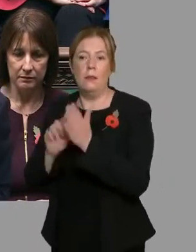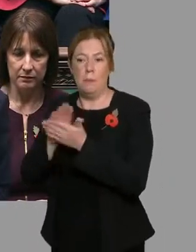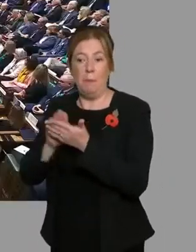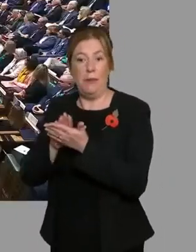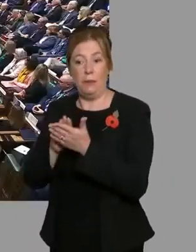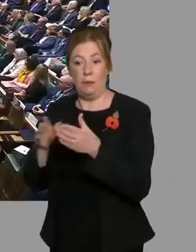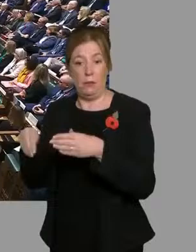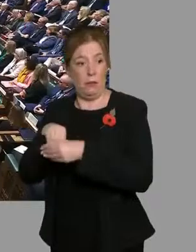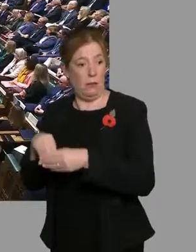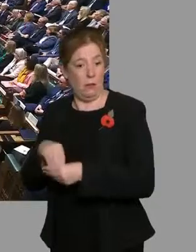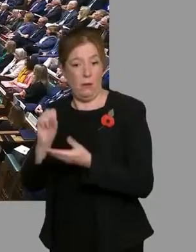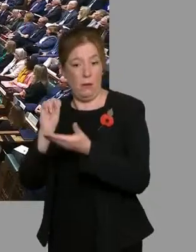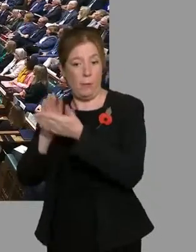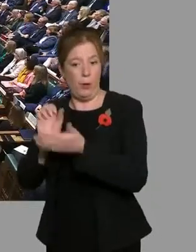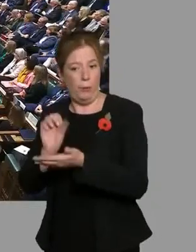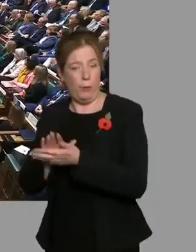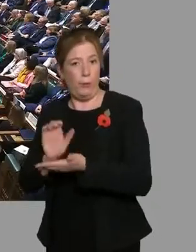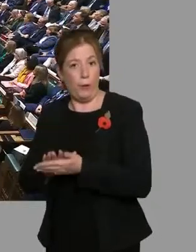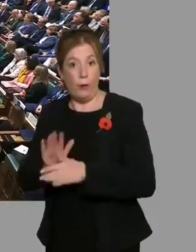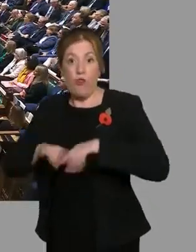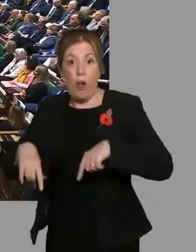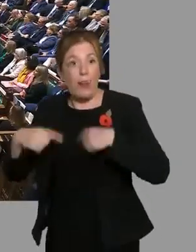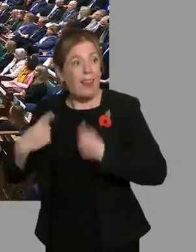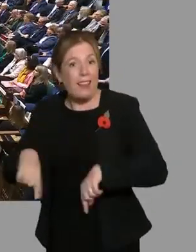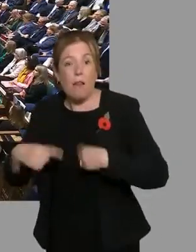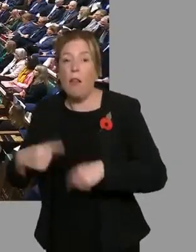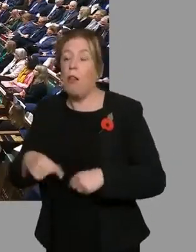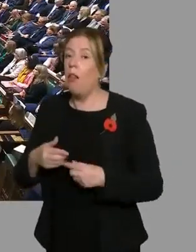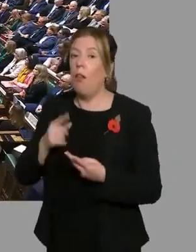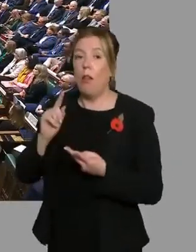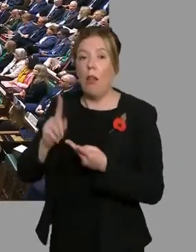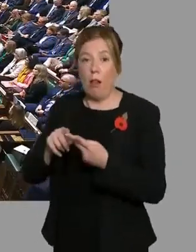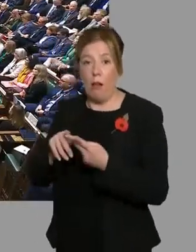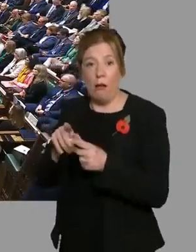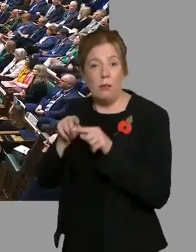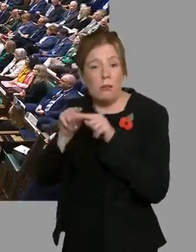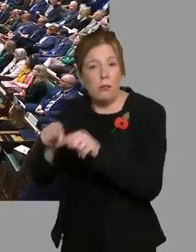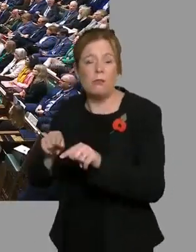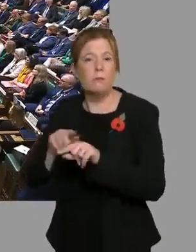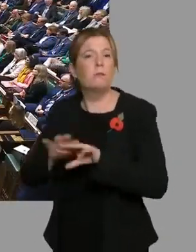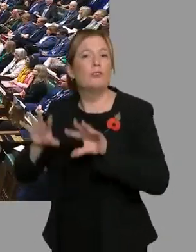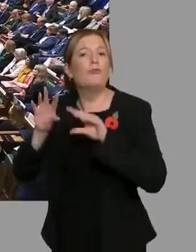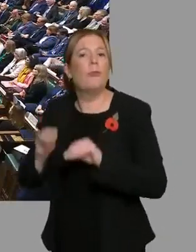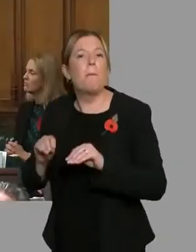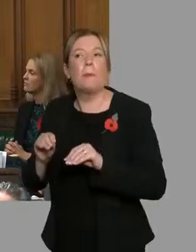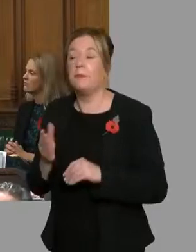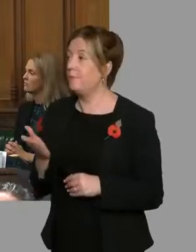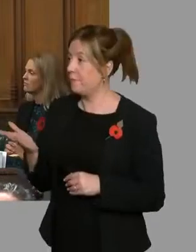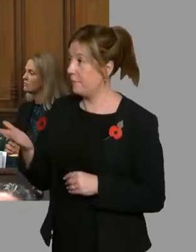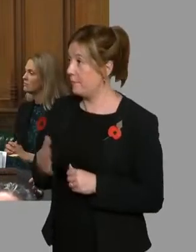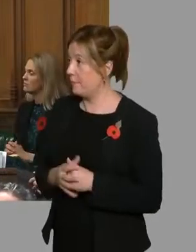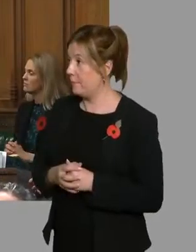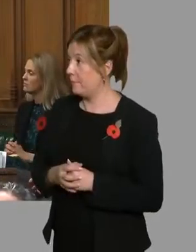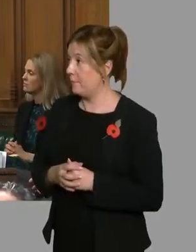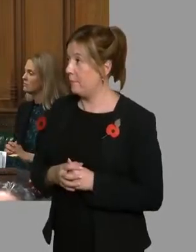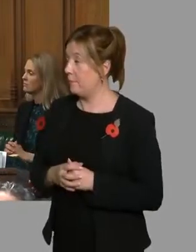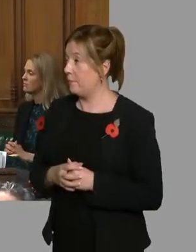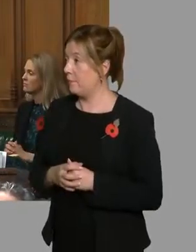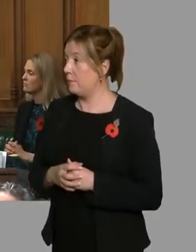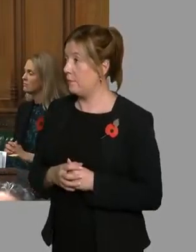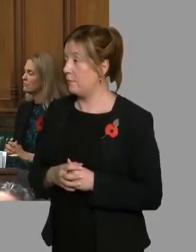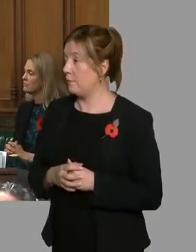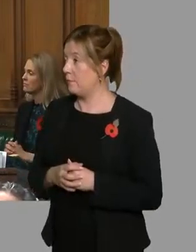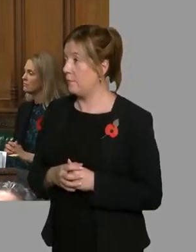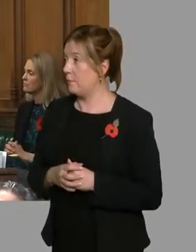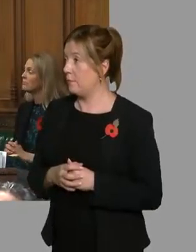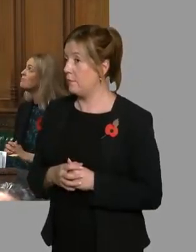hatred. Bill Coyle. Everyone in Southwark will benefit from the positive measures in the budget last week, especially the thousands on